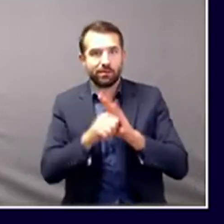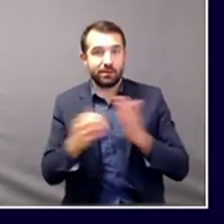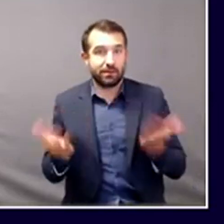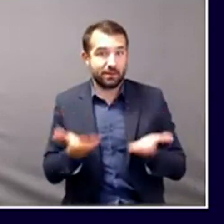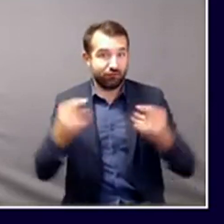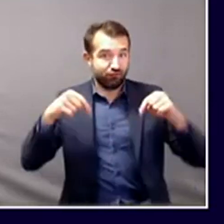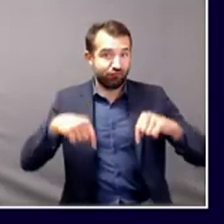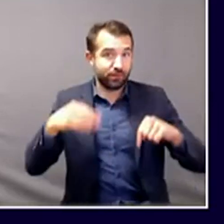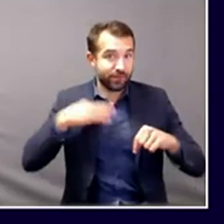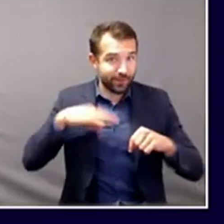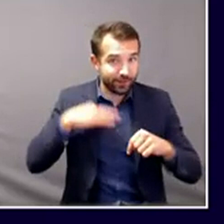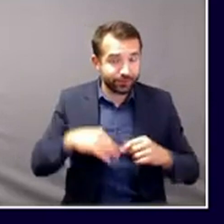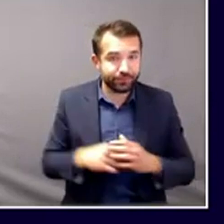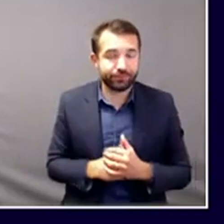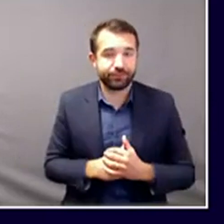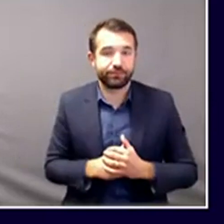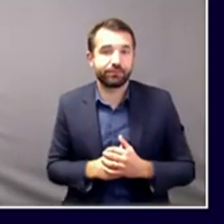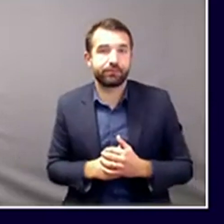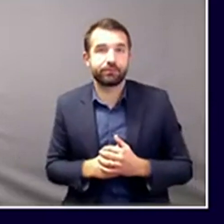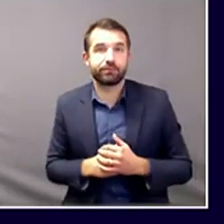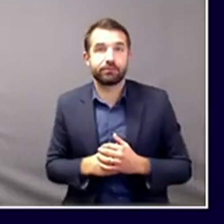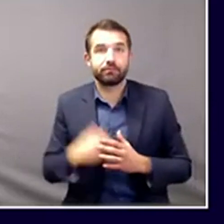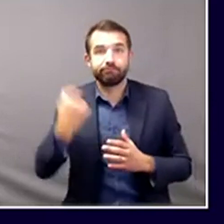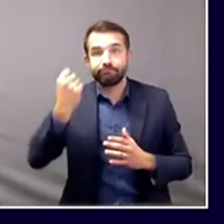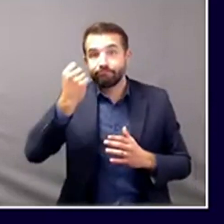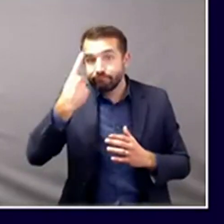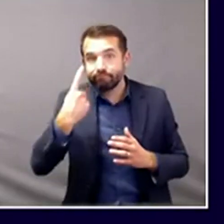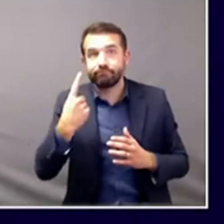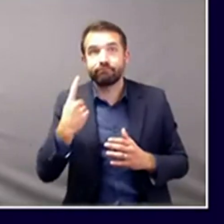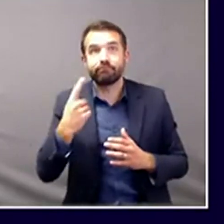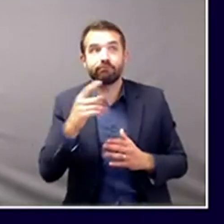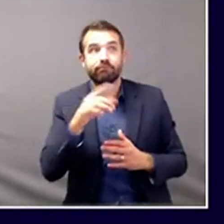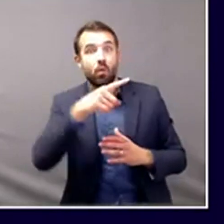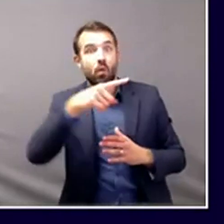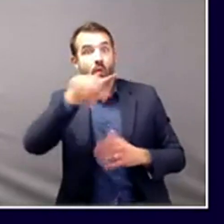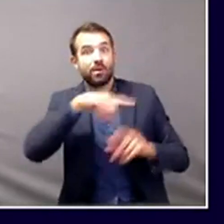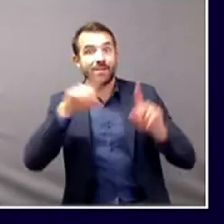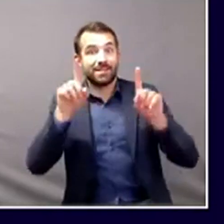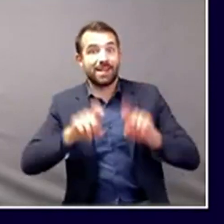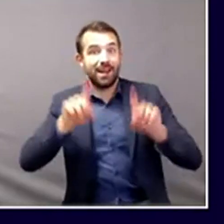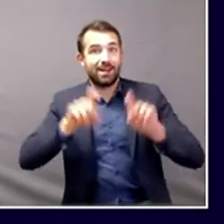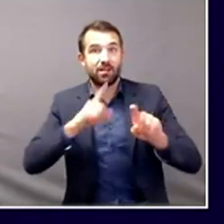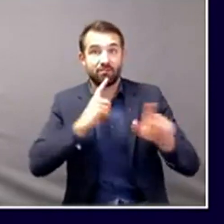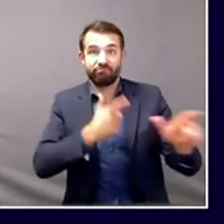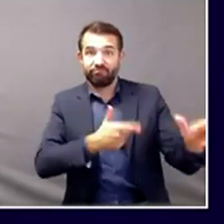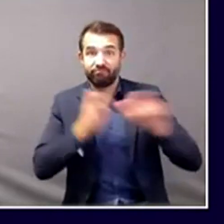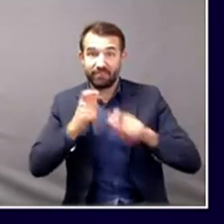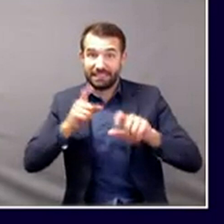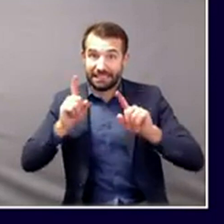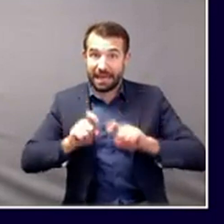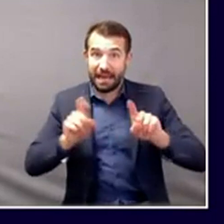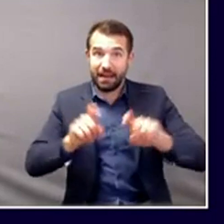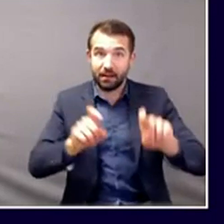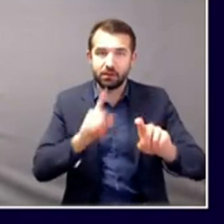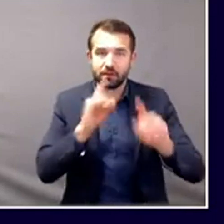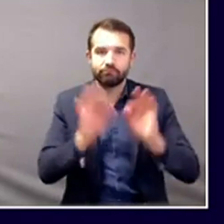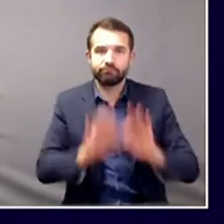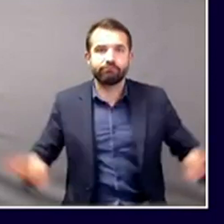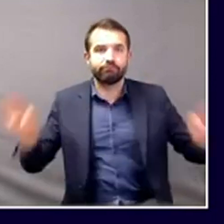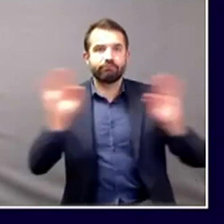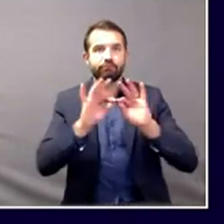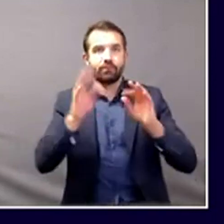Even without accounting, though, for these BinaxNOW tests, Maine's testing capacity leads the nation. This capacity, which